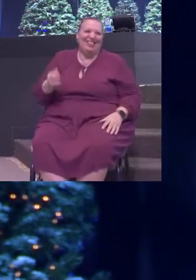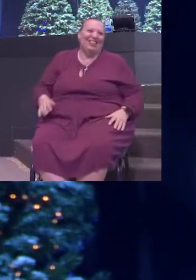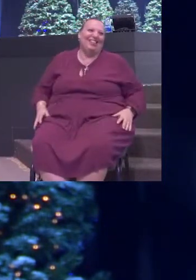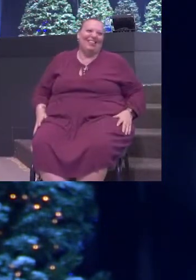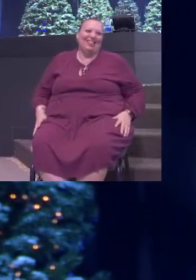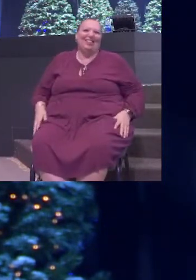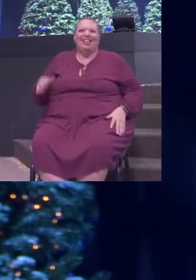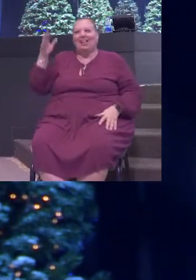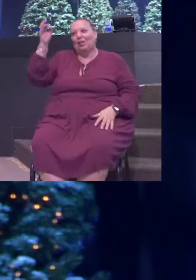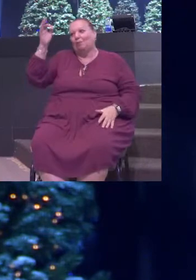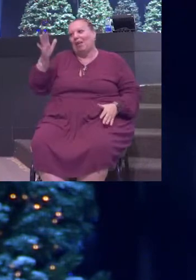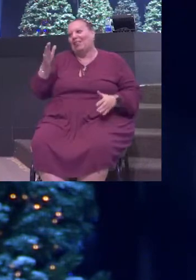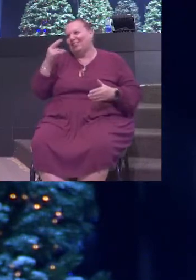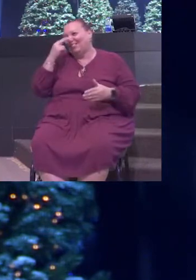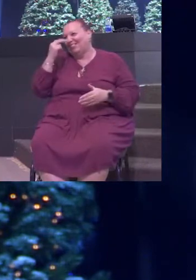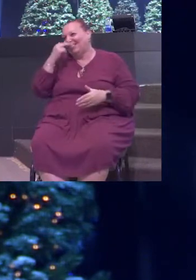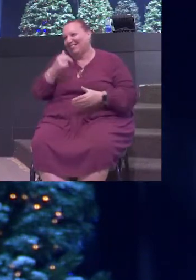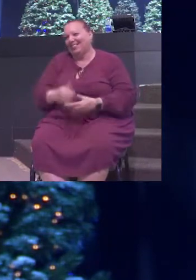pastors.